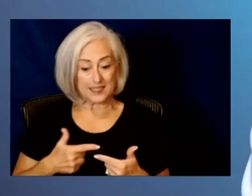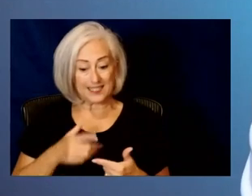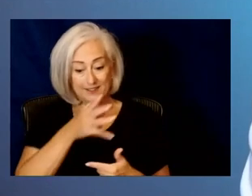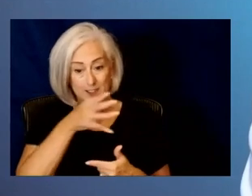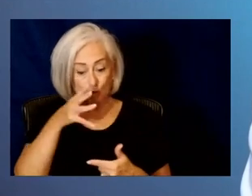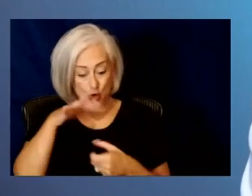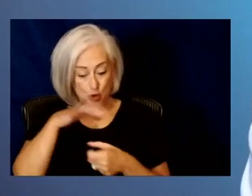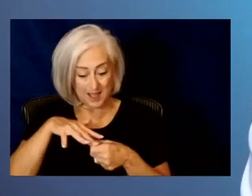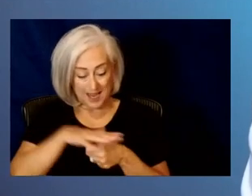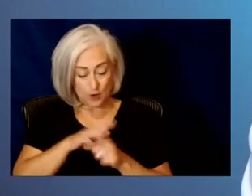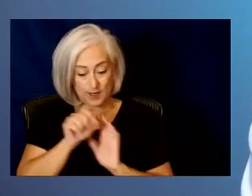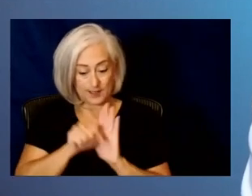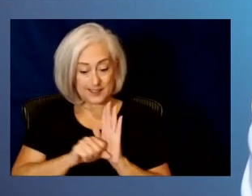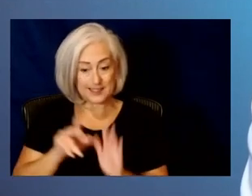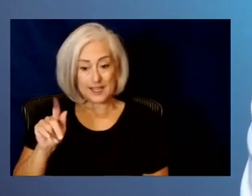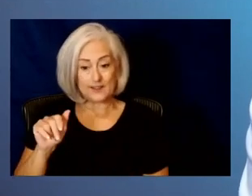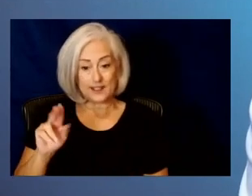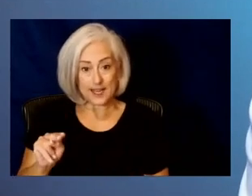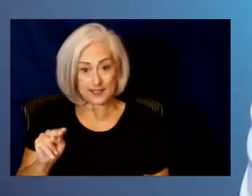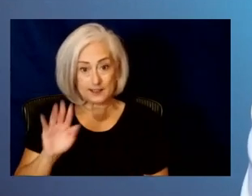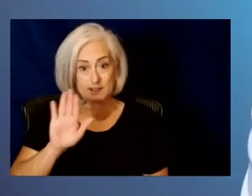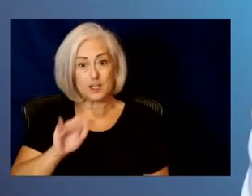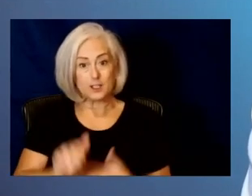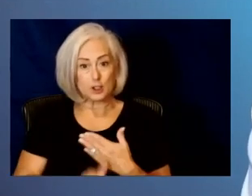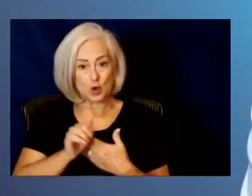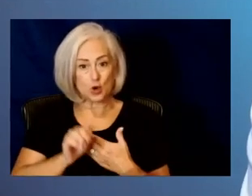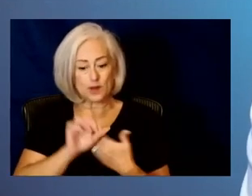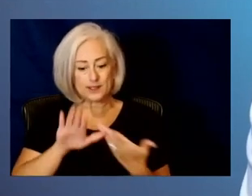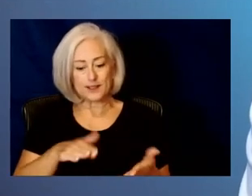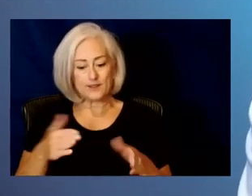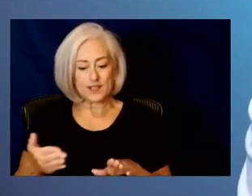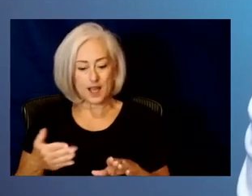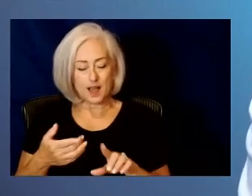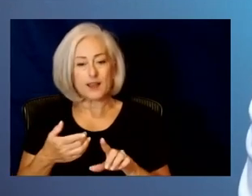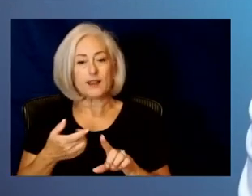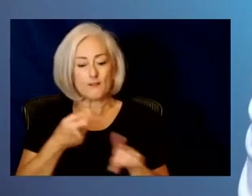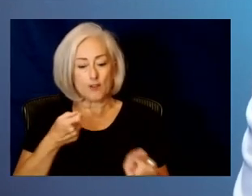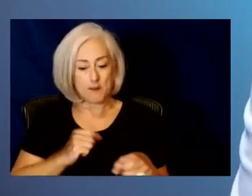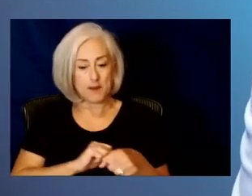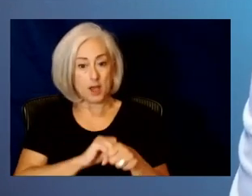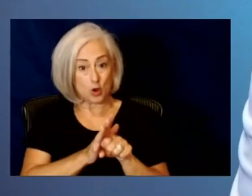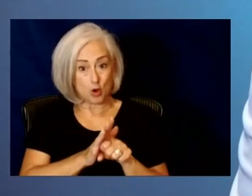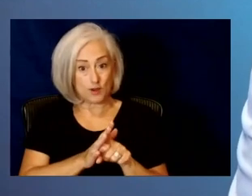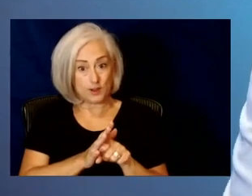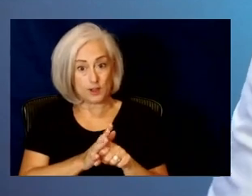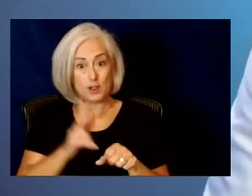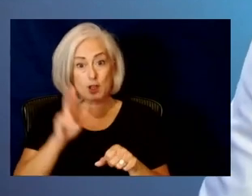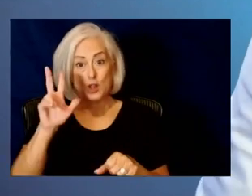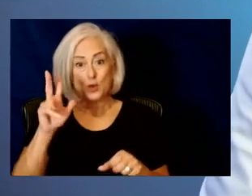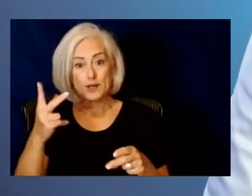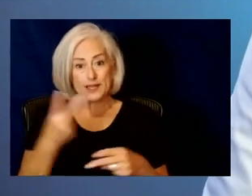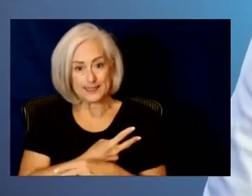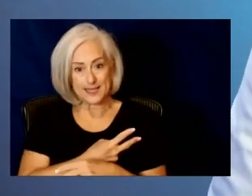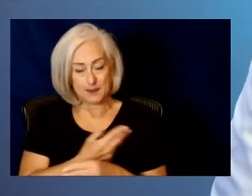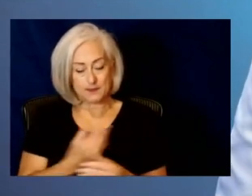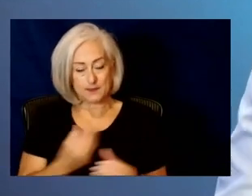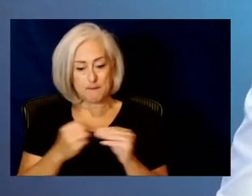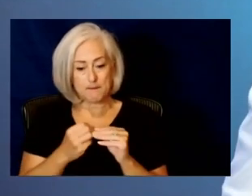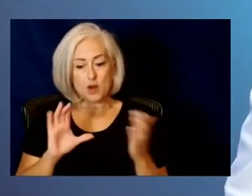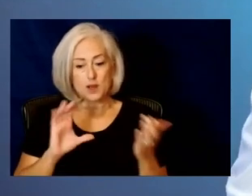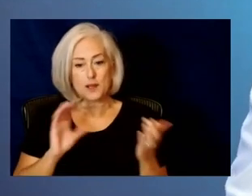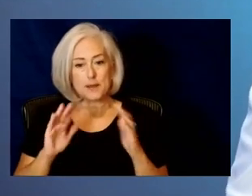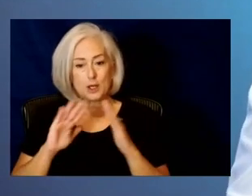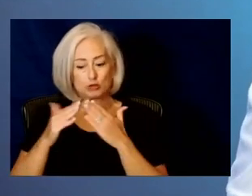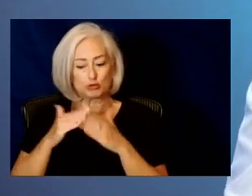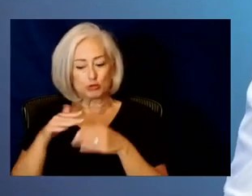Kansas, your risk of dying from COVID was 3 times higher than from urban areas. That's pretty striking,